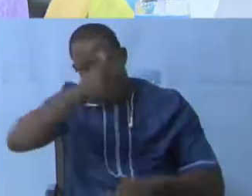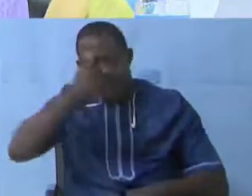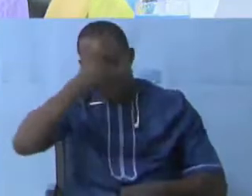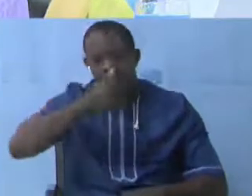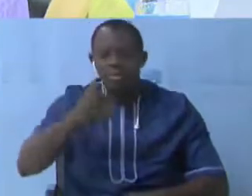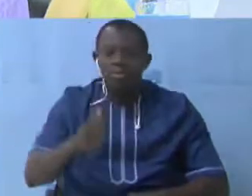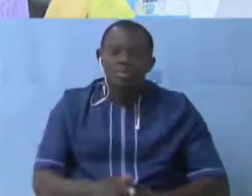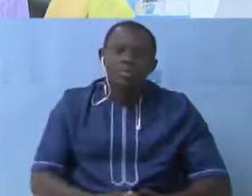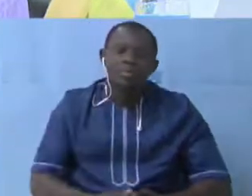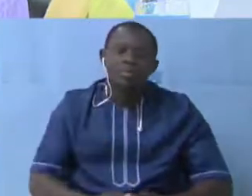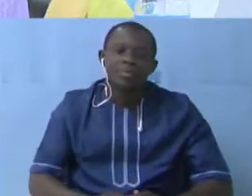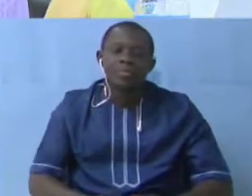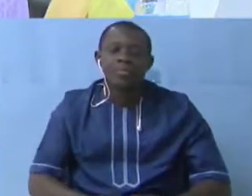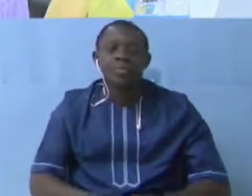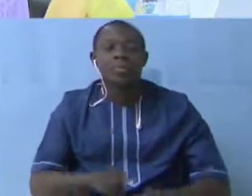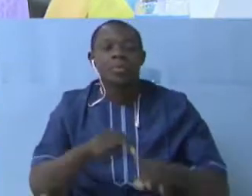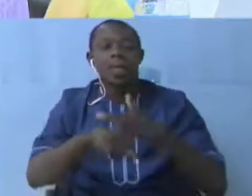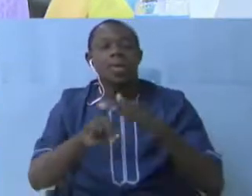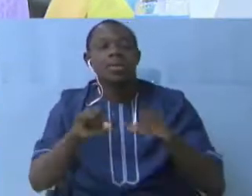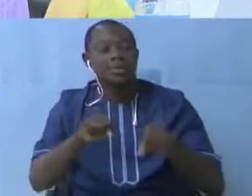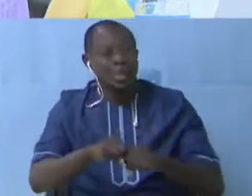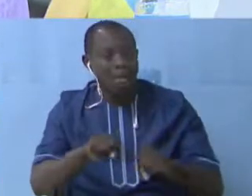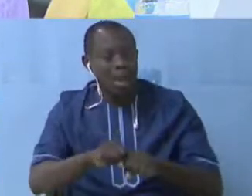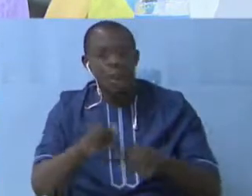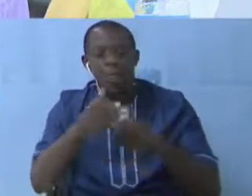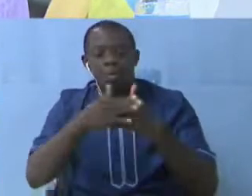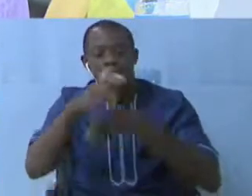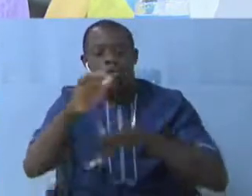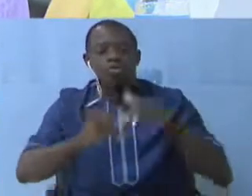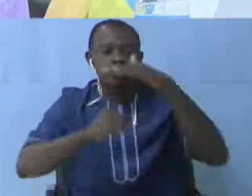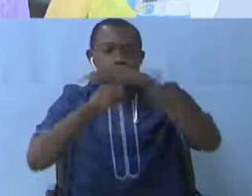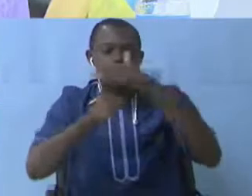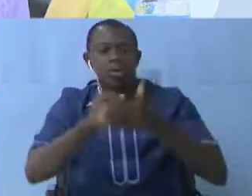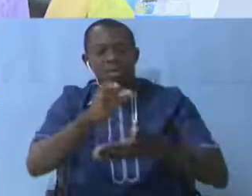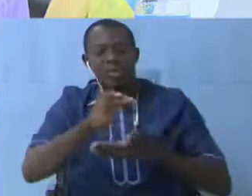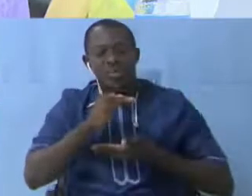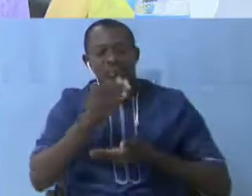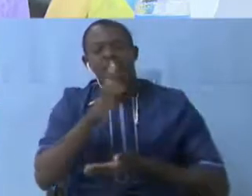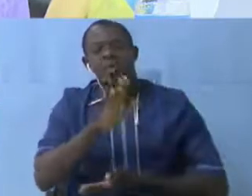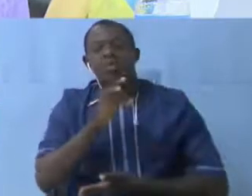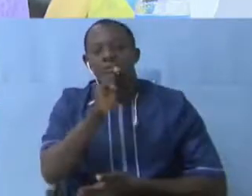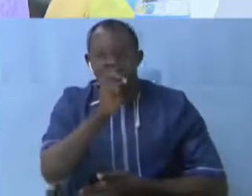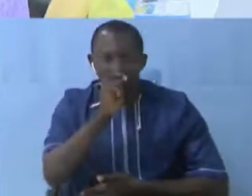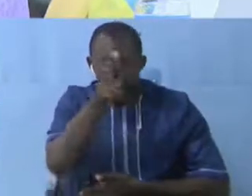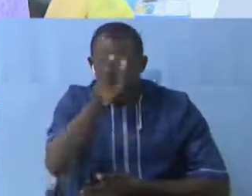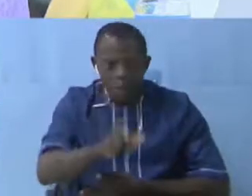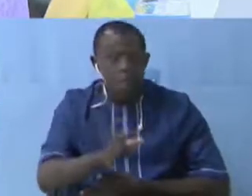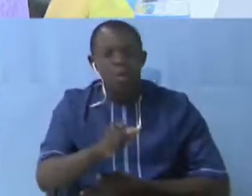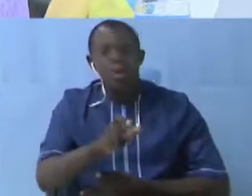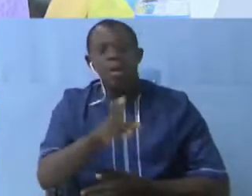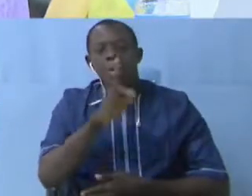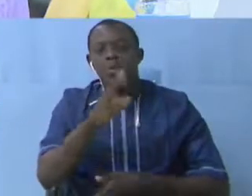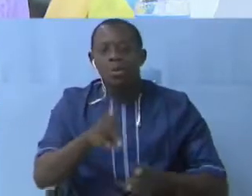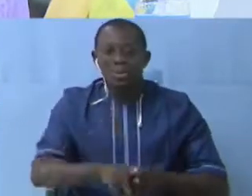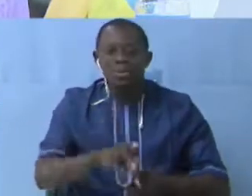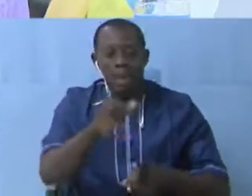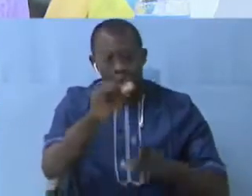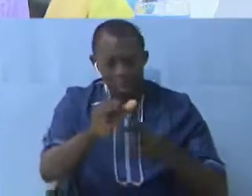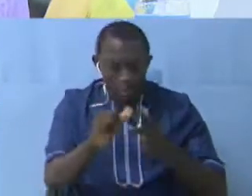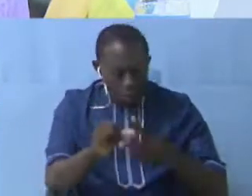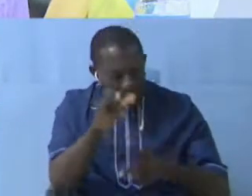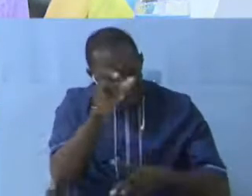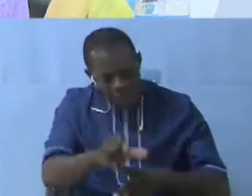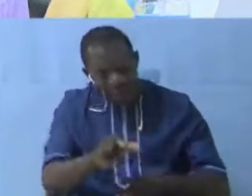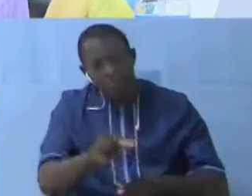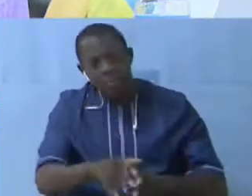yi. In Senegal, a lot of support we got from journalists, editors. ci Sénégal jot nañ ay niwal yu bari